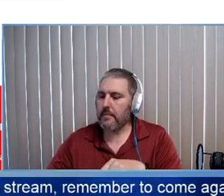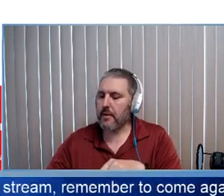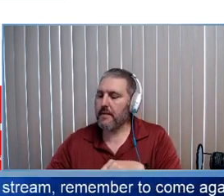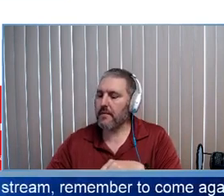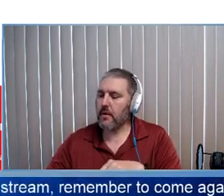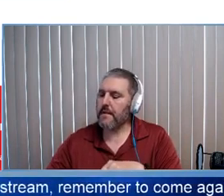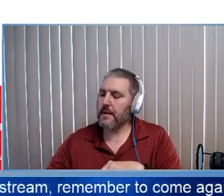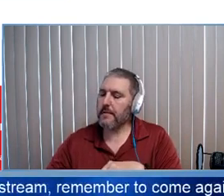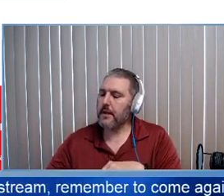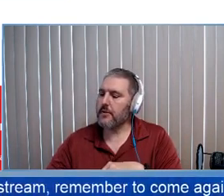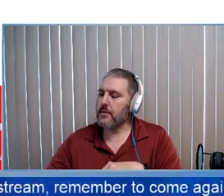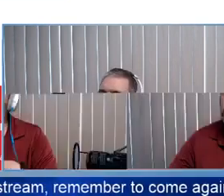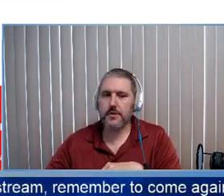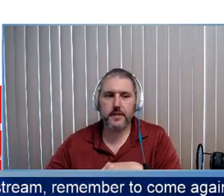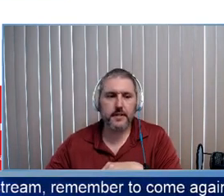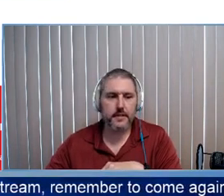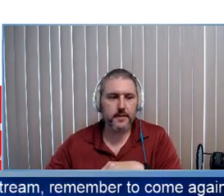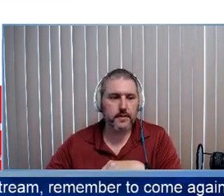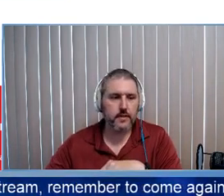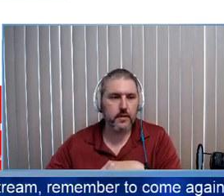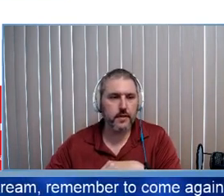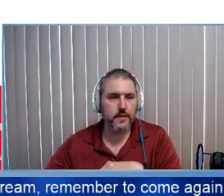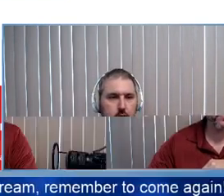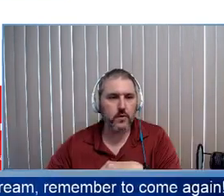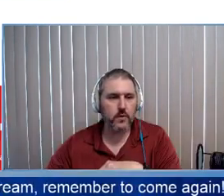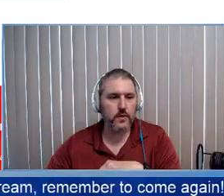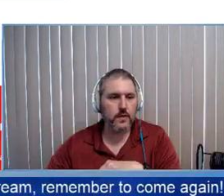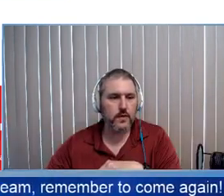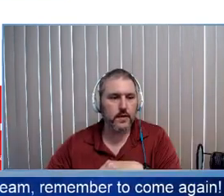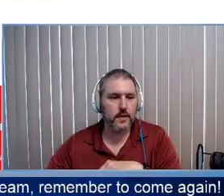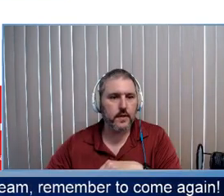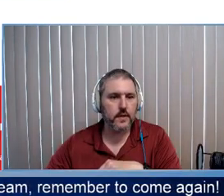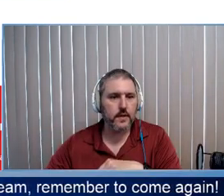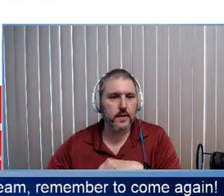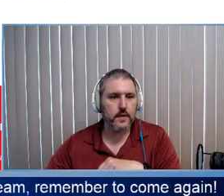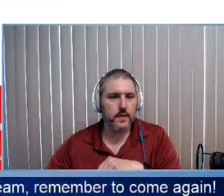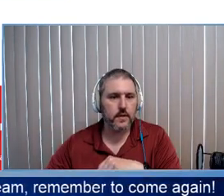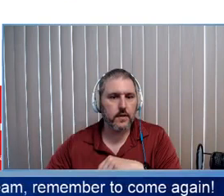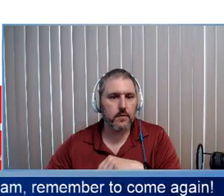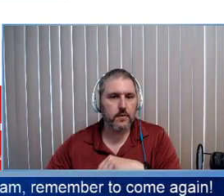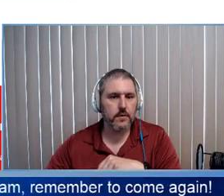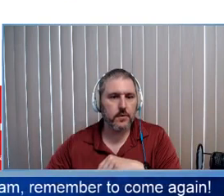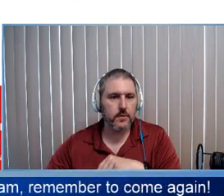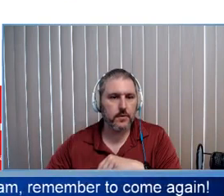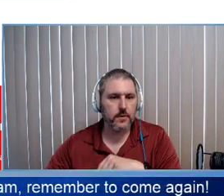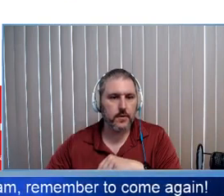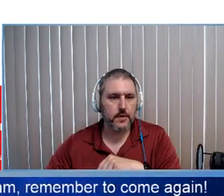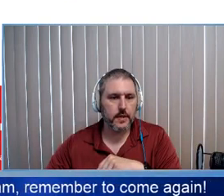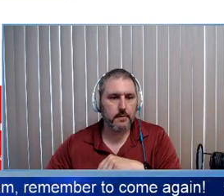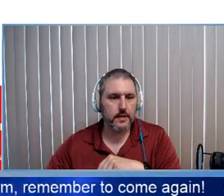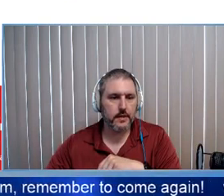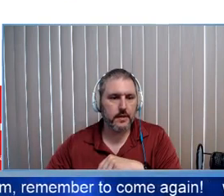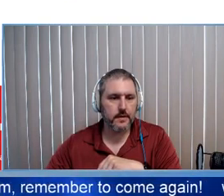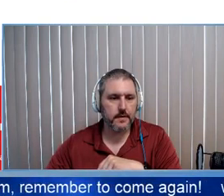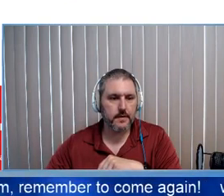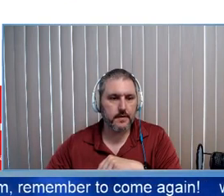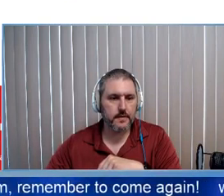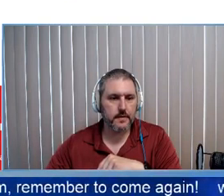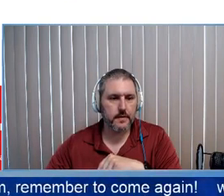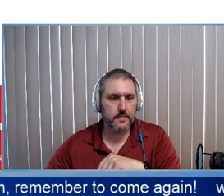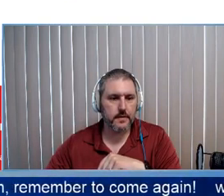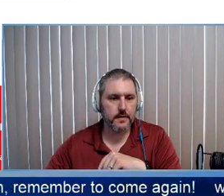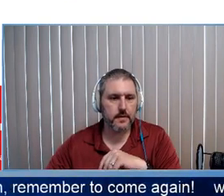you keep praying for our family, our church, and all that the Lord would do. Amen. What